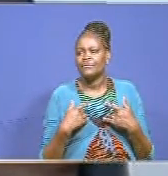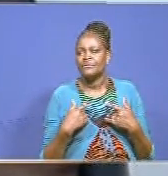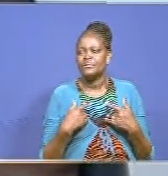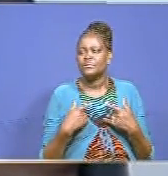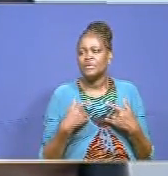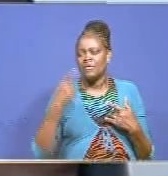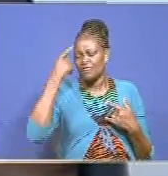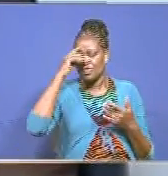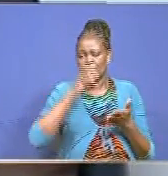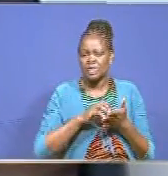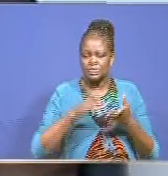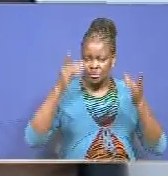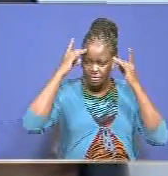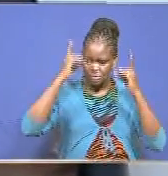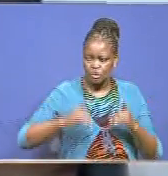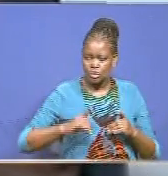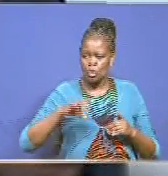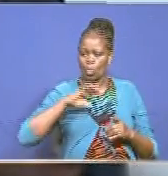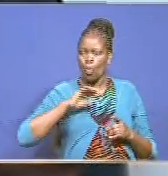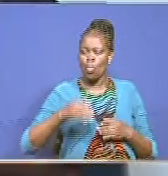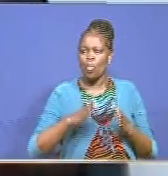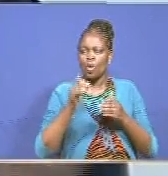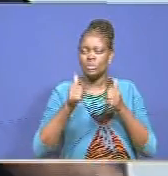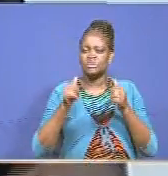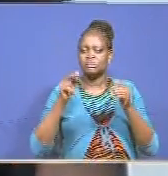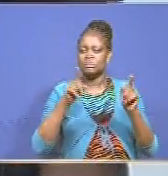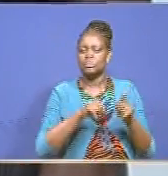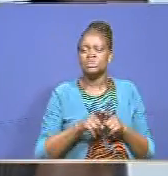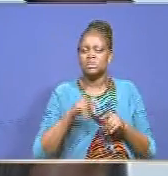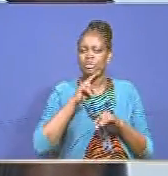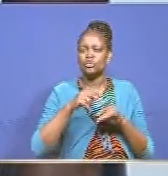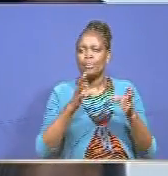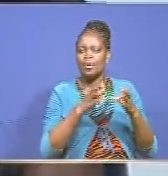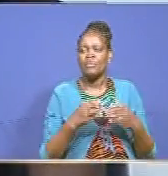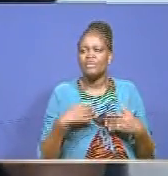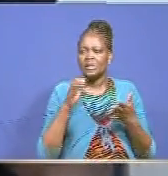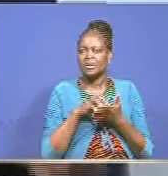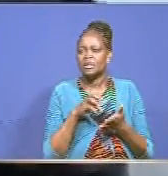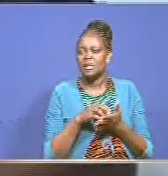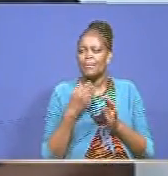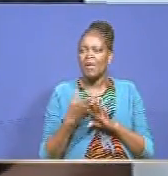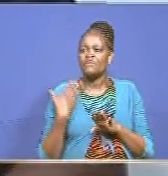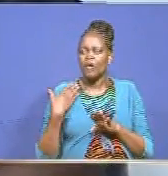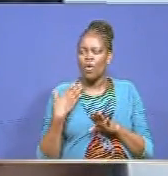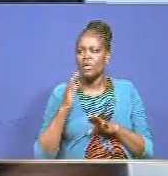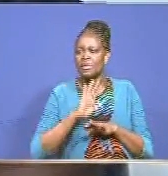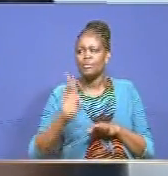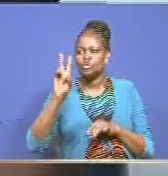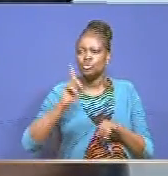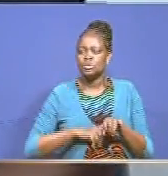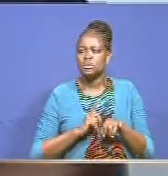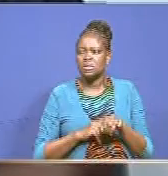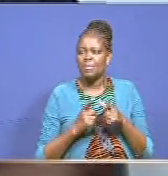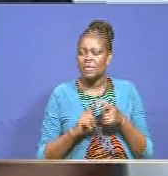for your case to be determined your way. Of which me as a national party, I've had a case before them about two times.